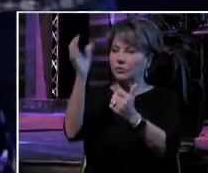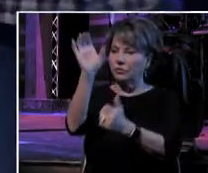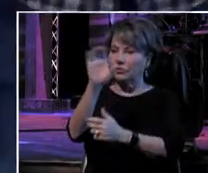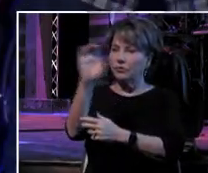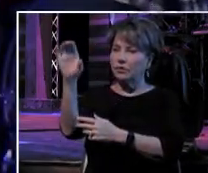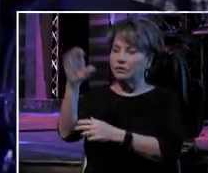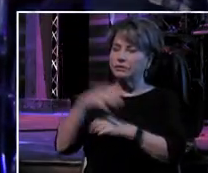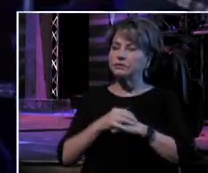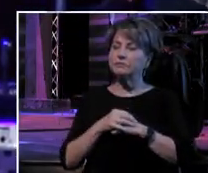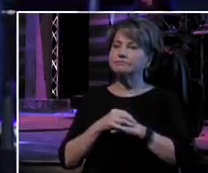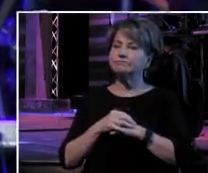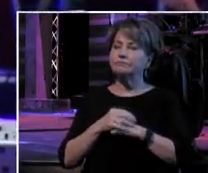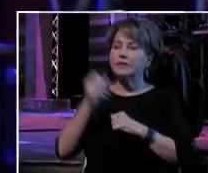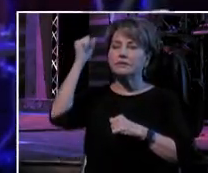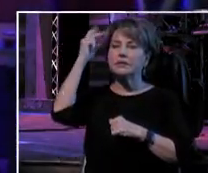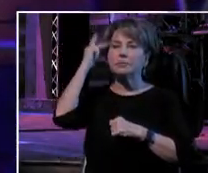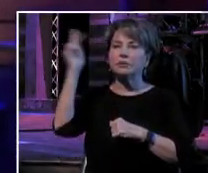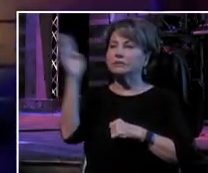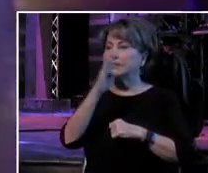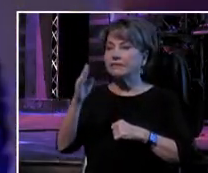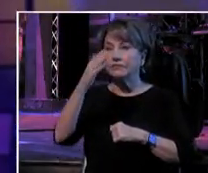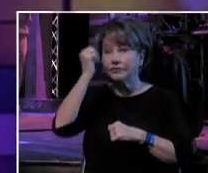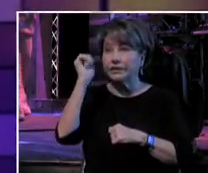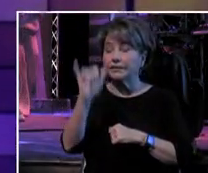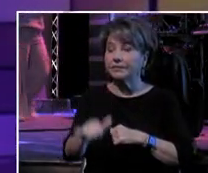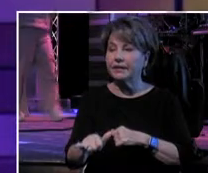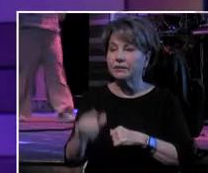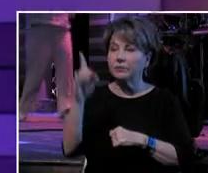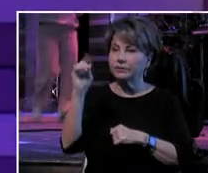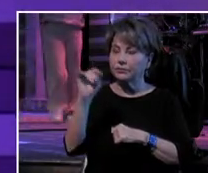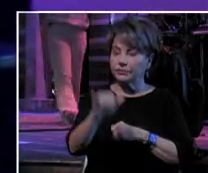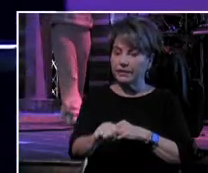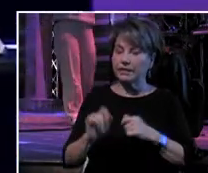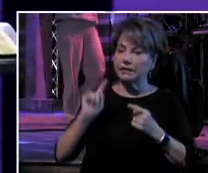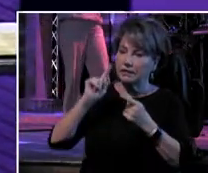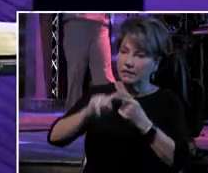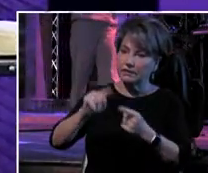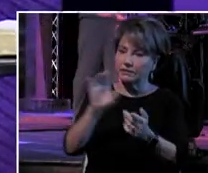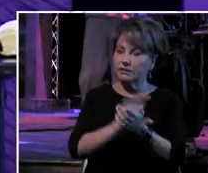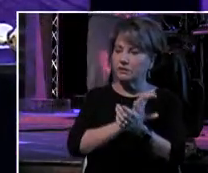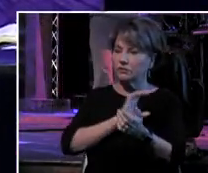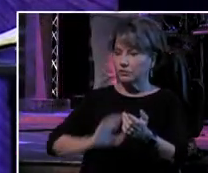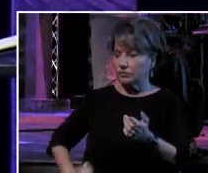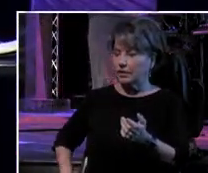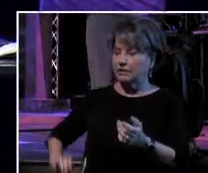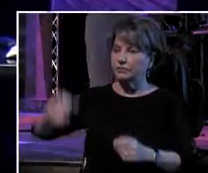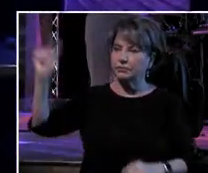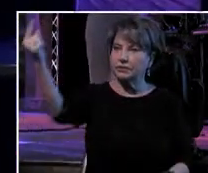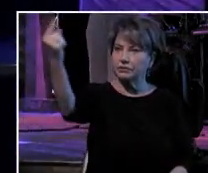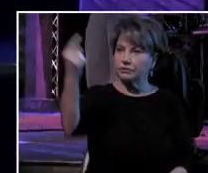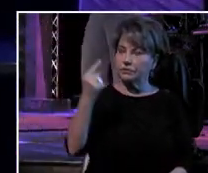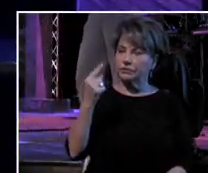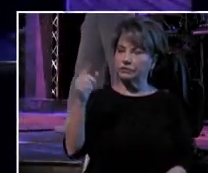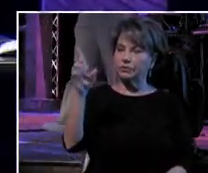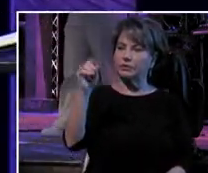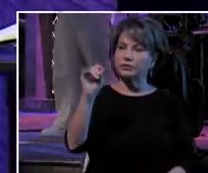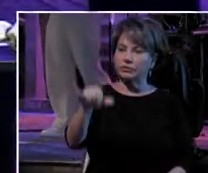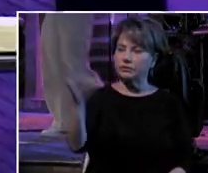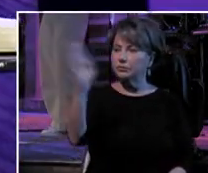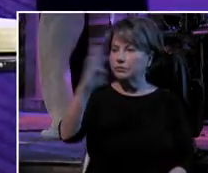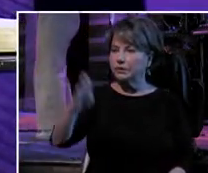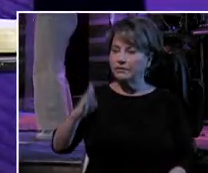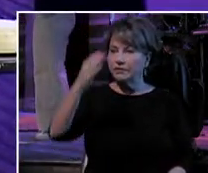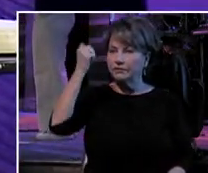Paul says in 1 Corinthians 11 that we are to do this until Christ returns. So we will do this so that we never